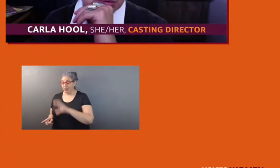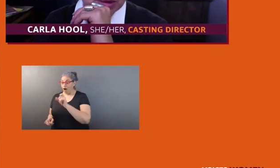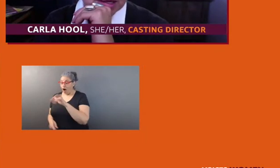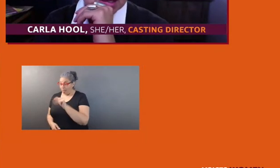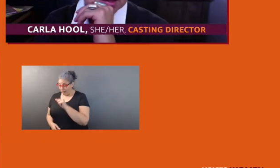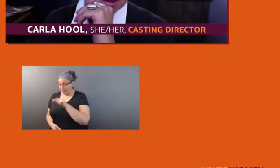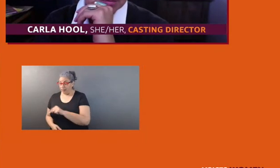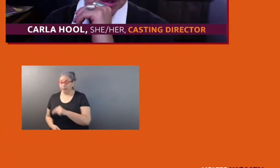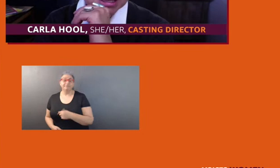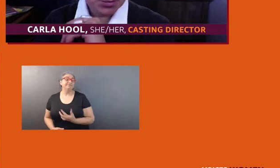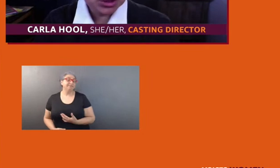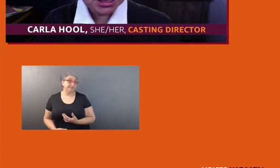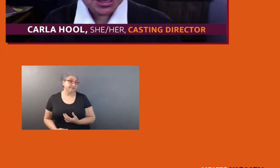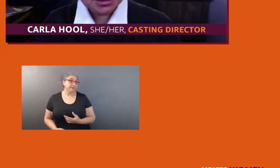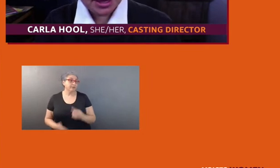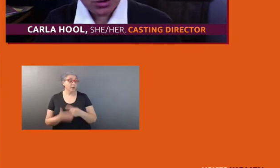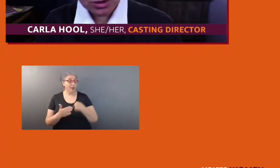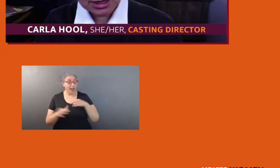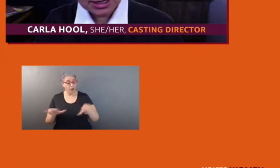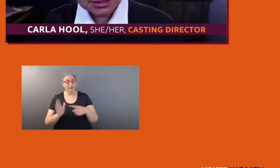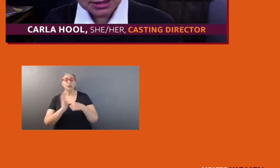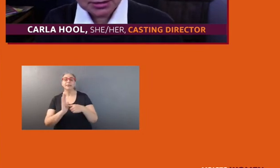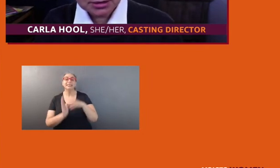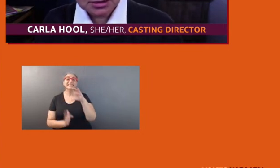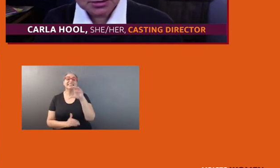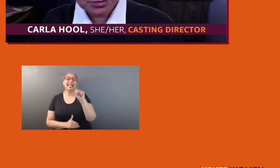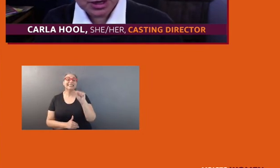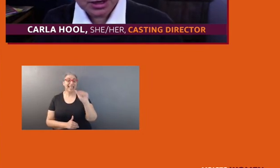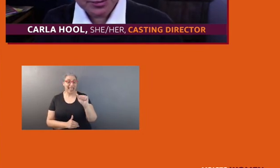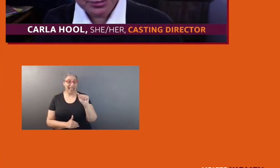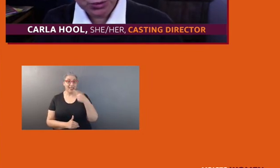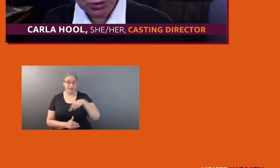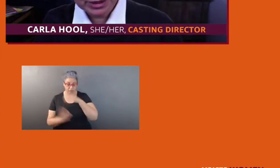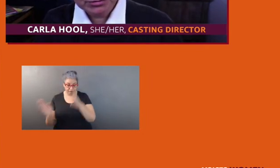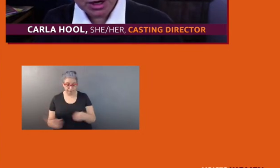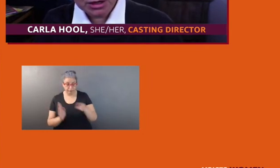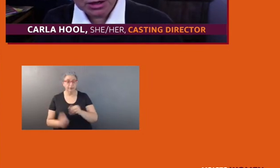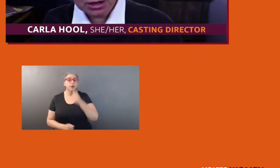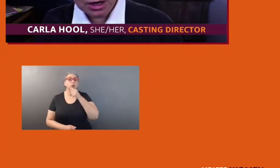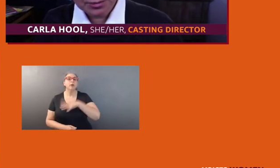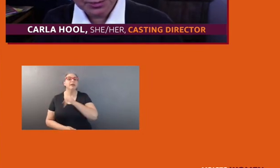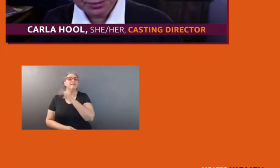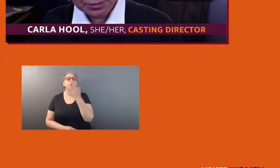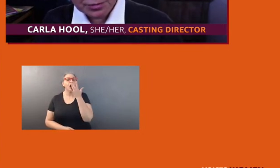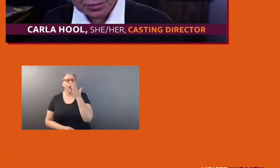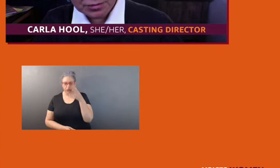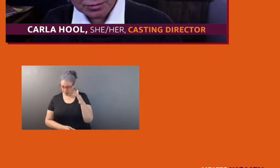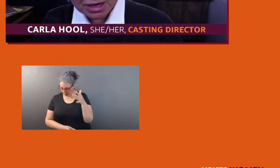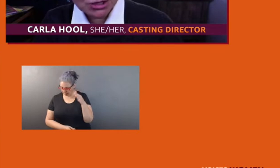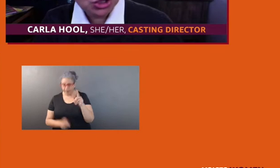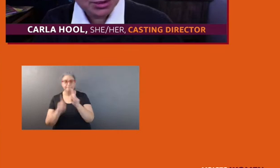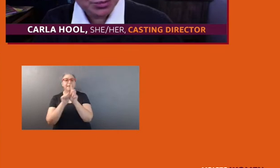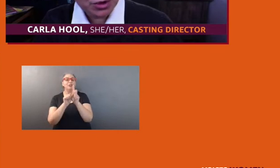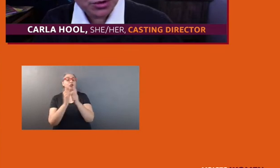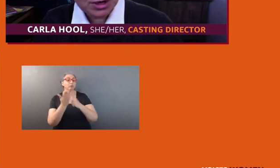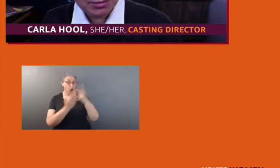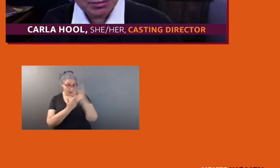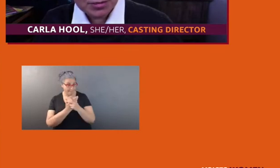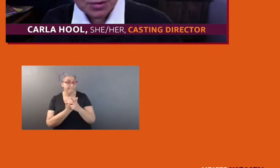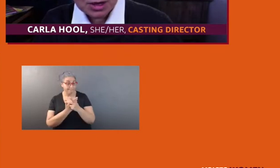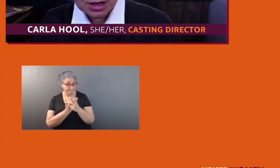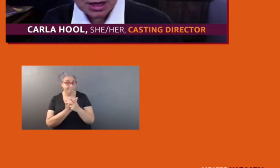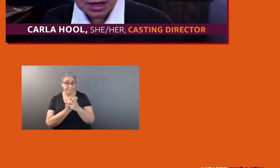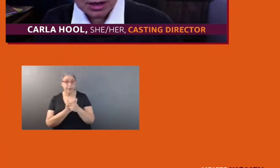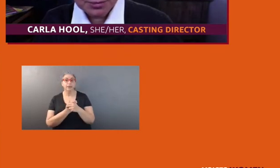What I do is, for example, CSA organized this women of color mentorship